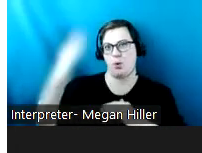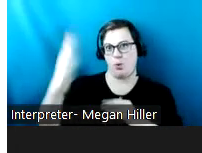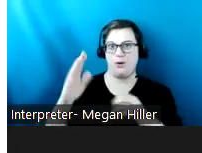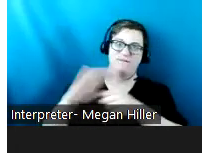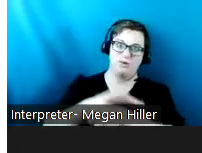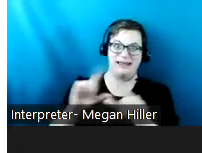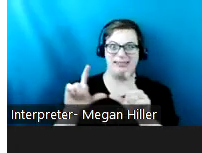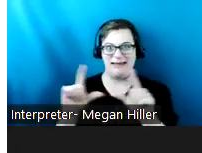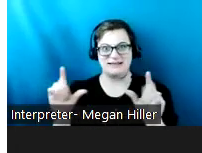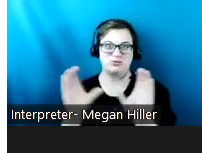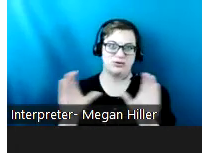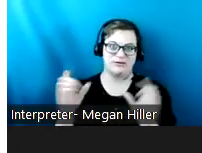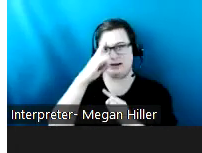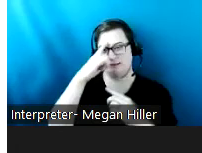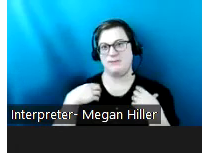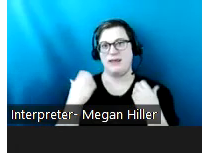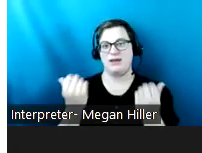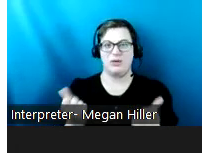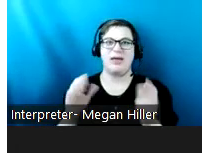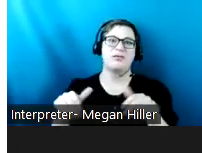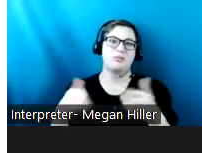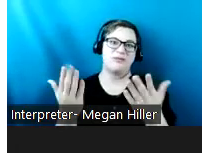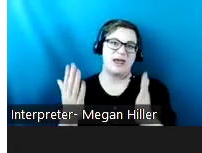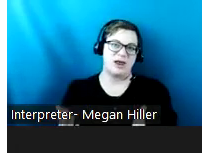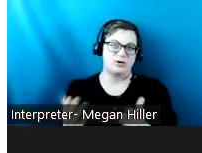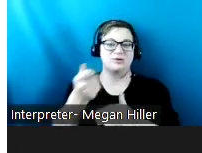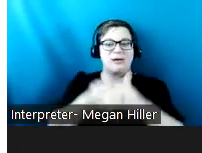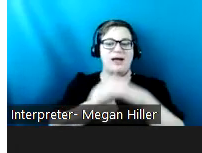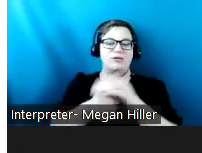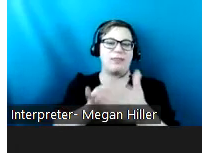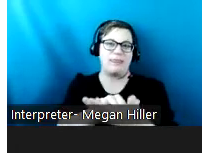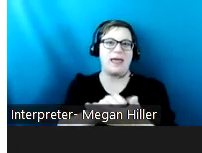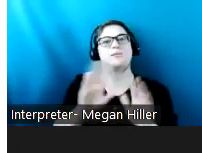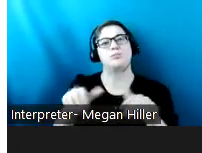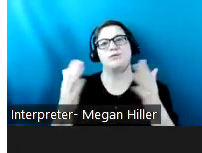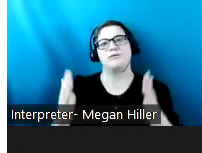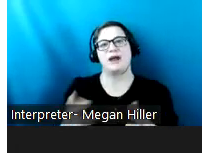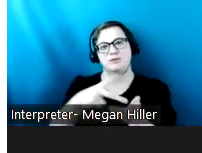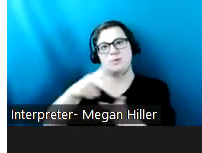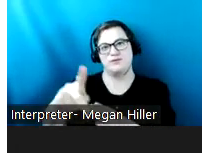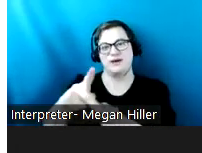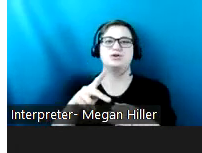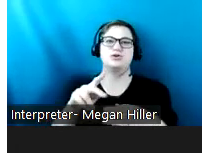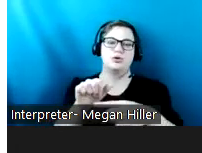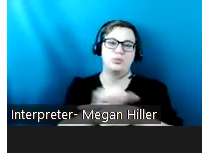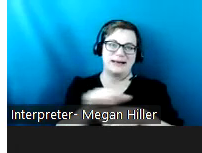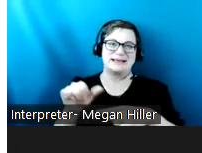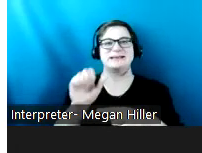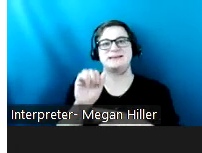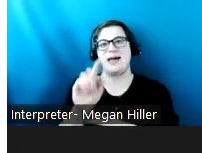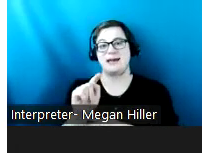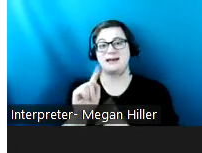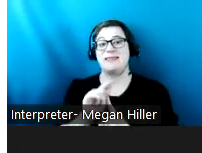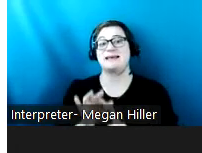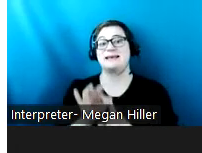or certified mental health care providers under the Providers Professional Practice Act. The exception to this 10